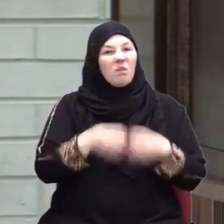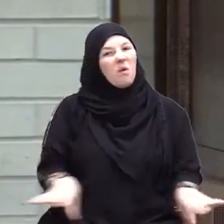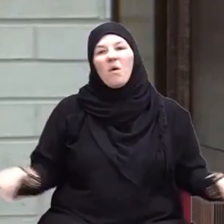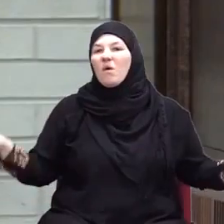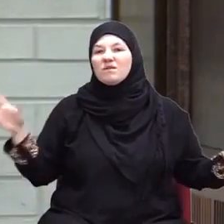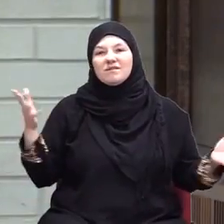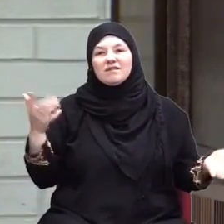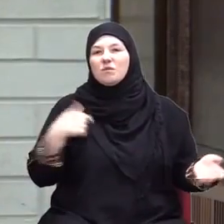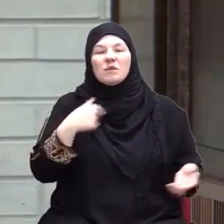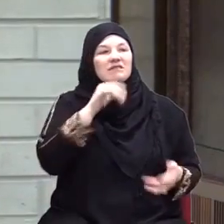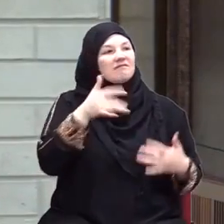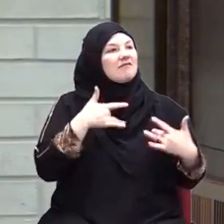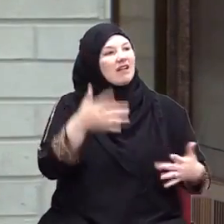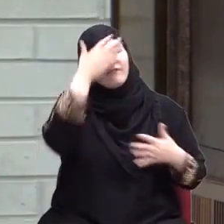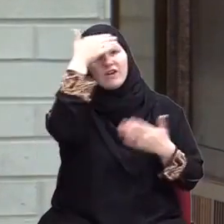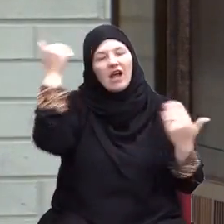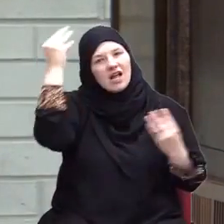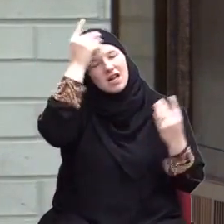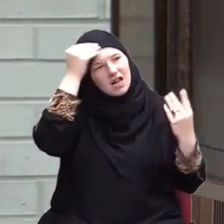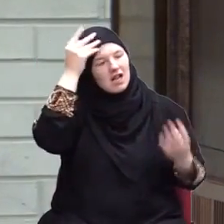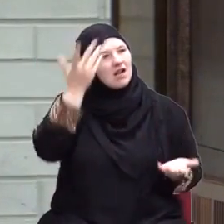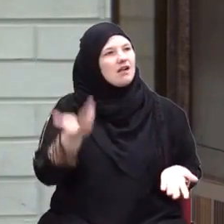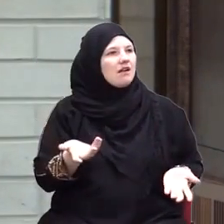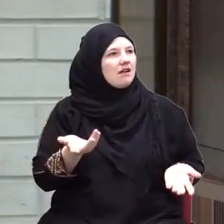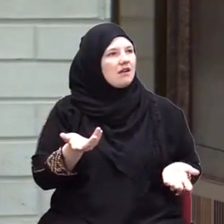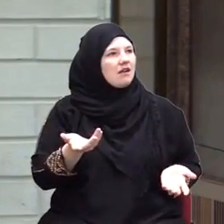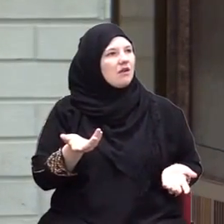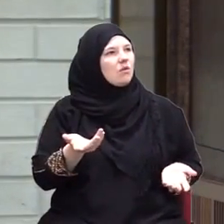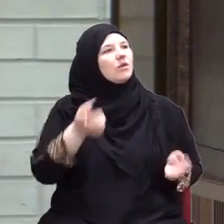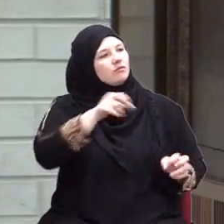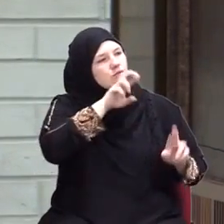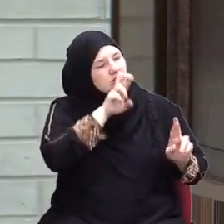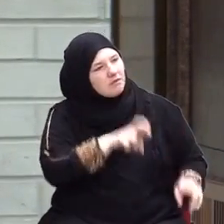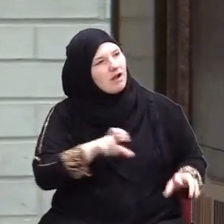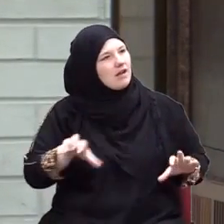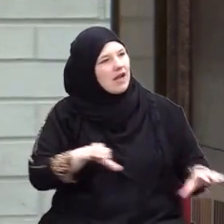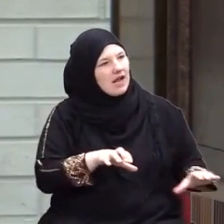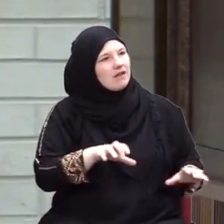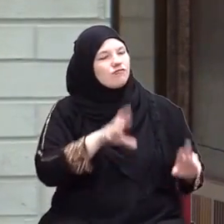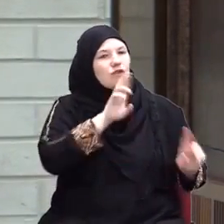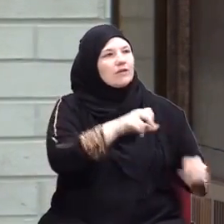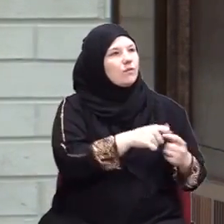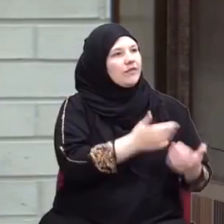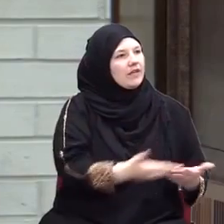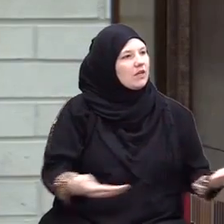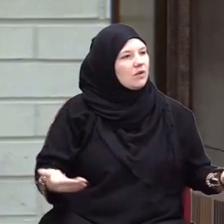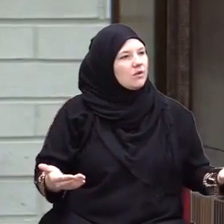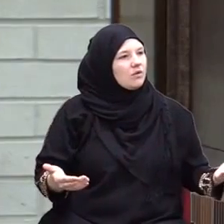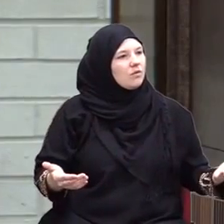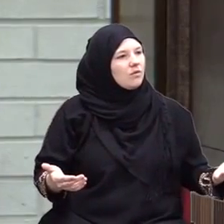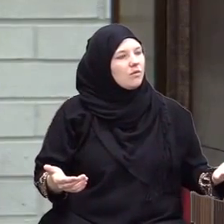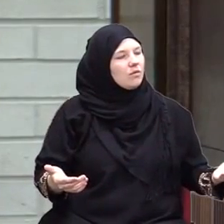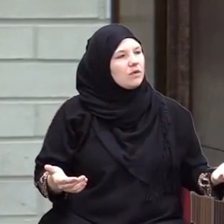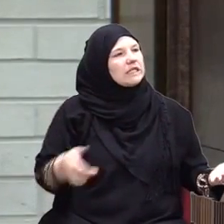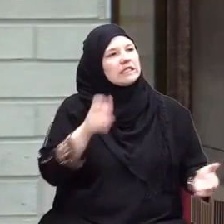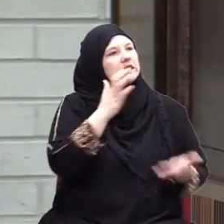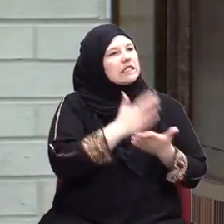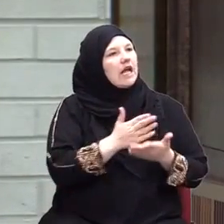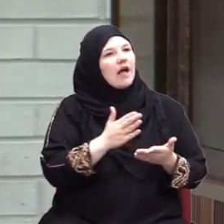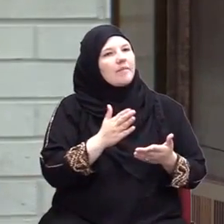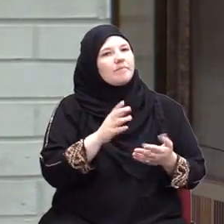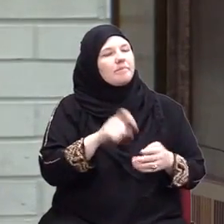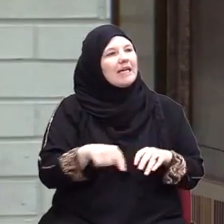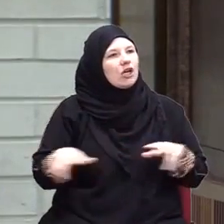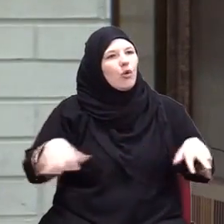triggers and signals and responding and reacting to things because we're not busy. We're not